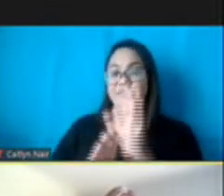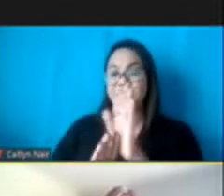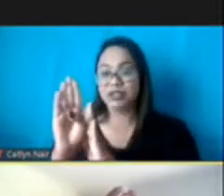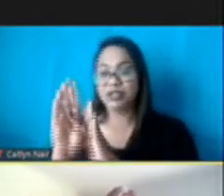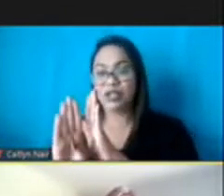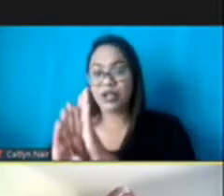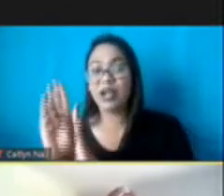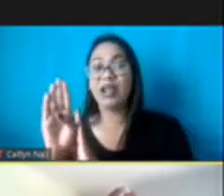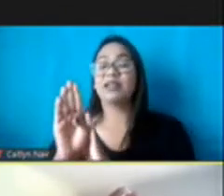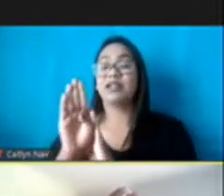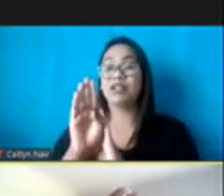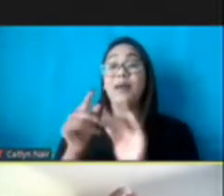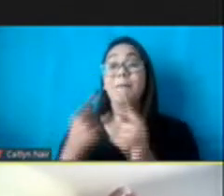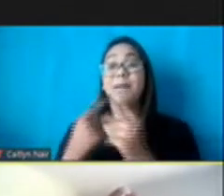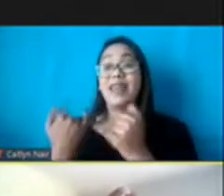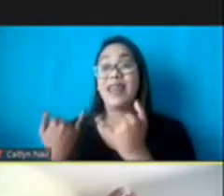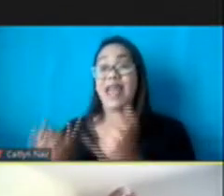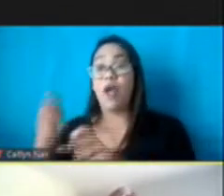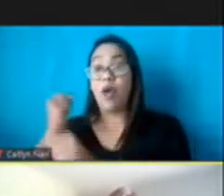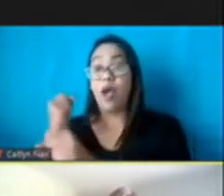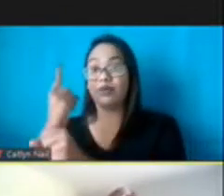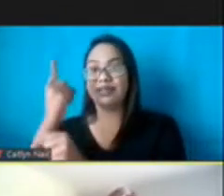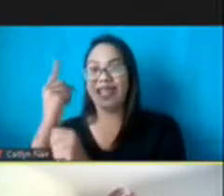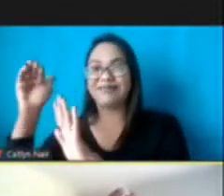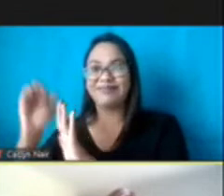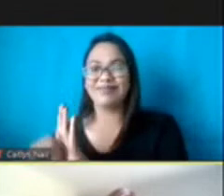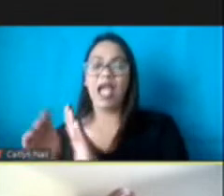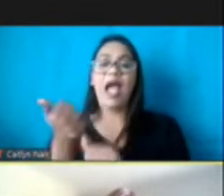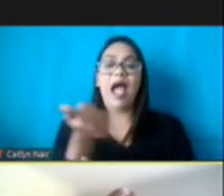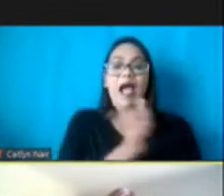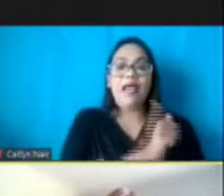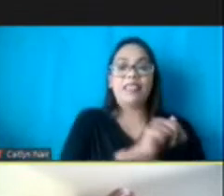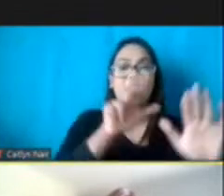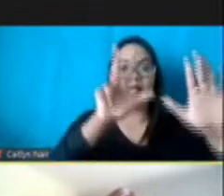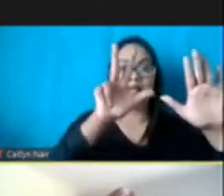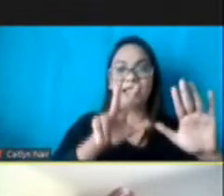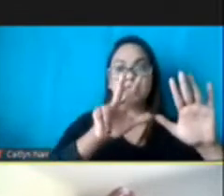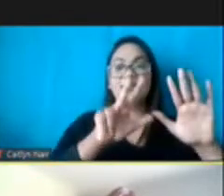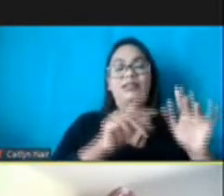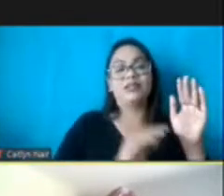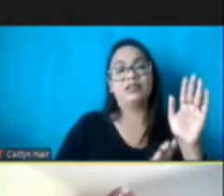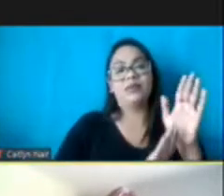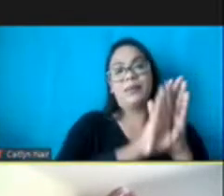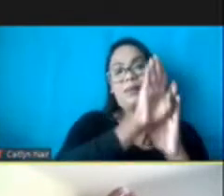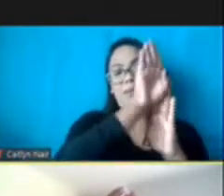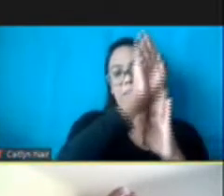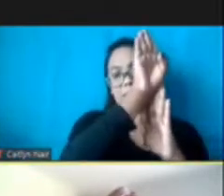except Gauteng, where we're starting to see some indications that they may have crossed the peak.